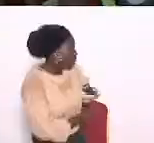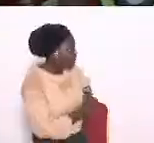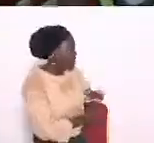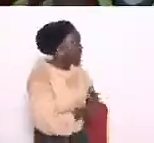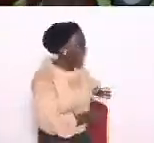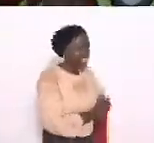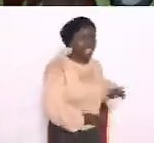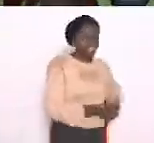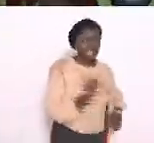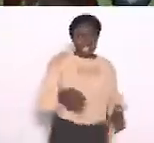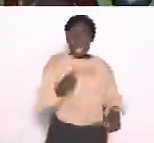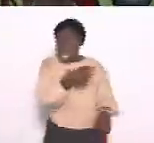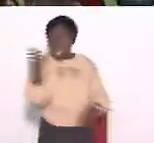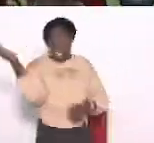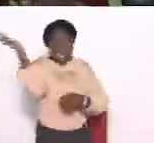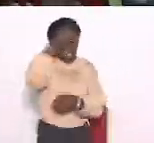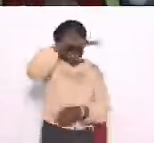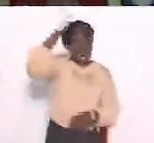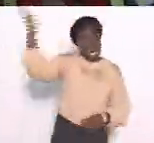can you W your